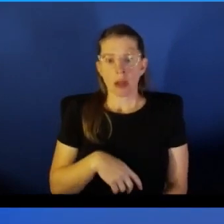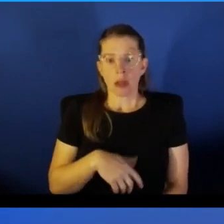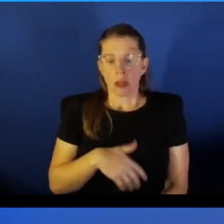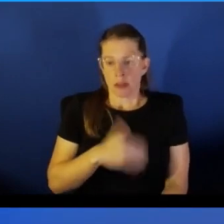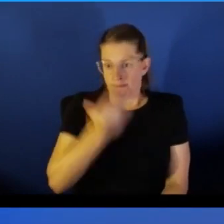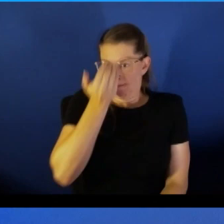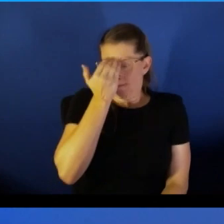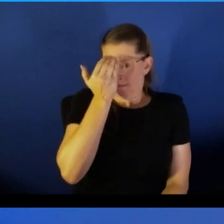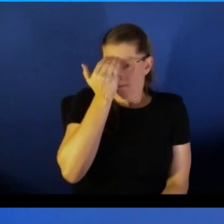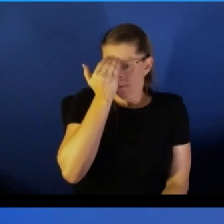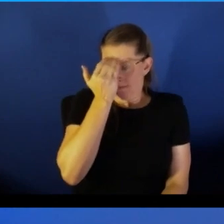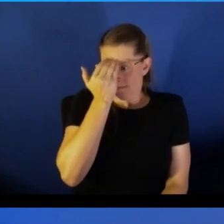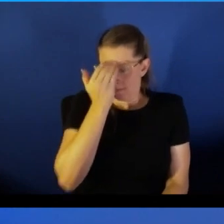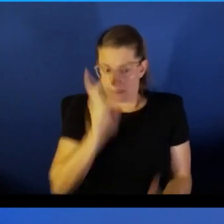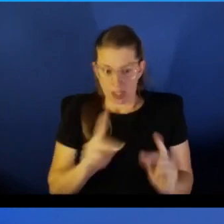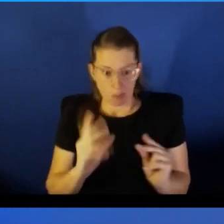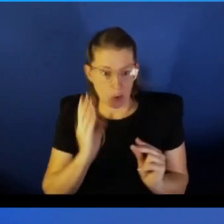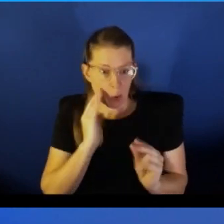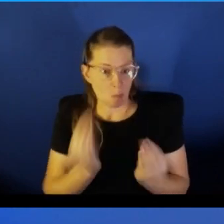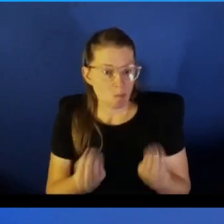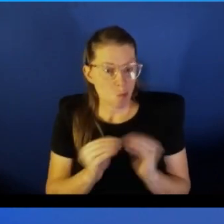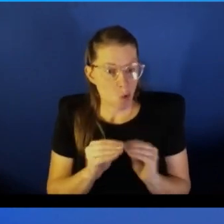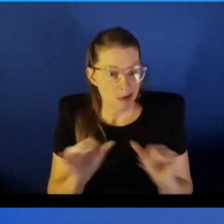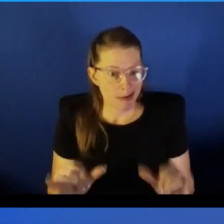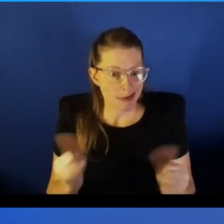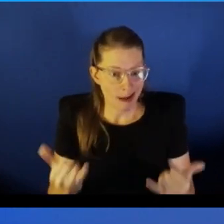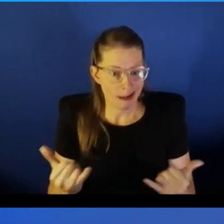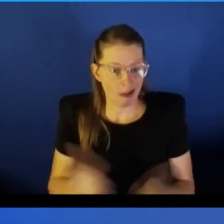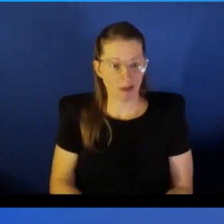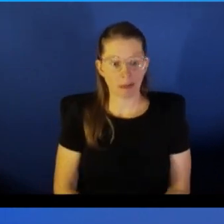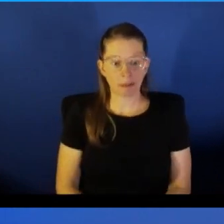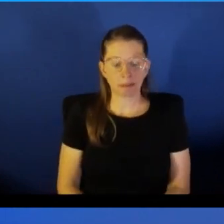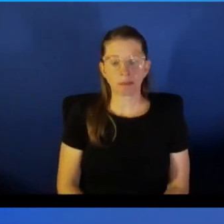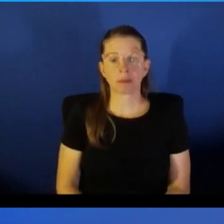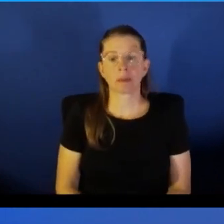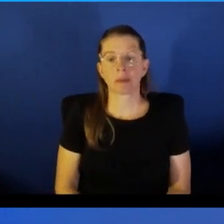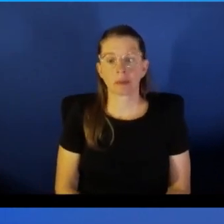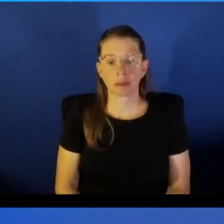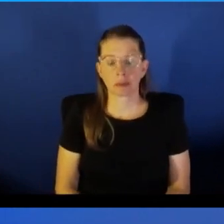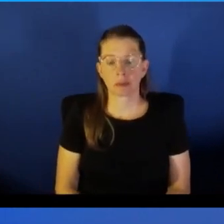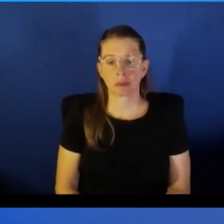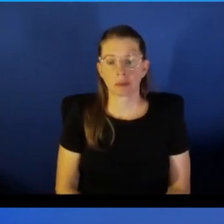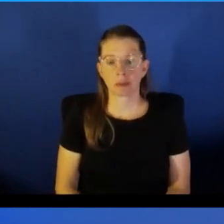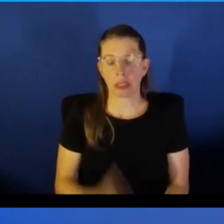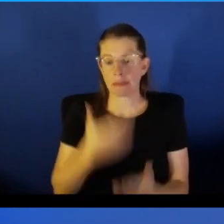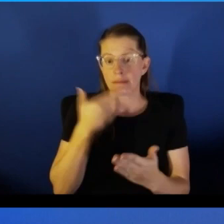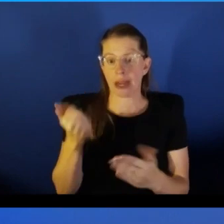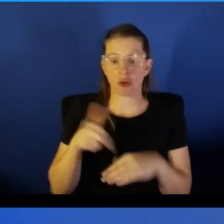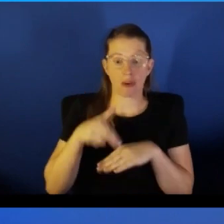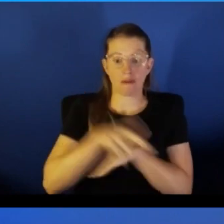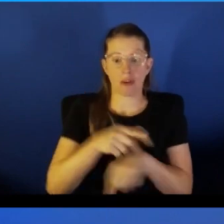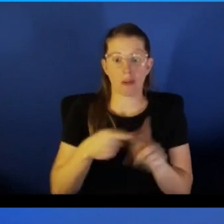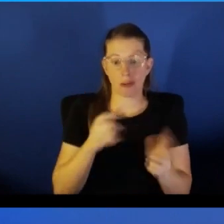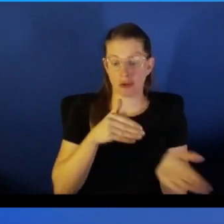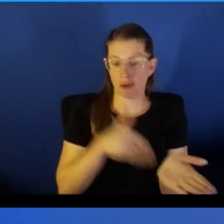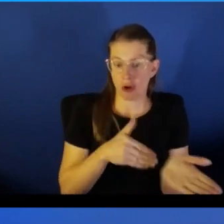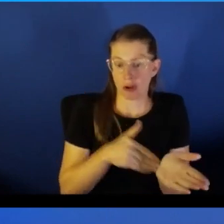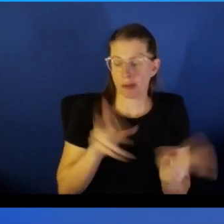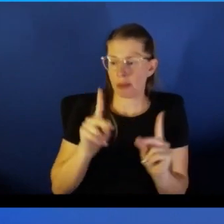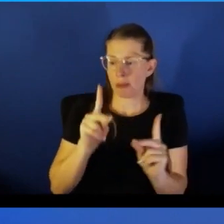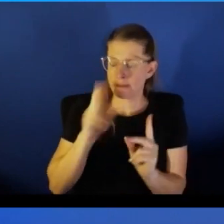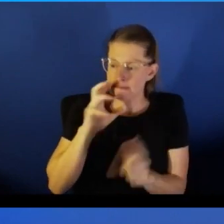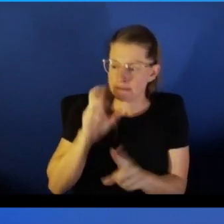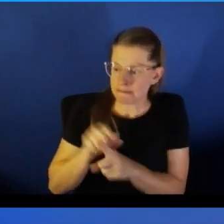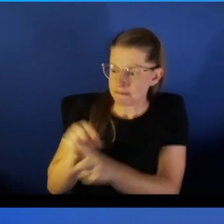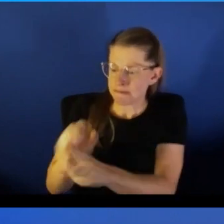spectrum disorder and what it is amongst the public, and a better referral from doctors and providers. Another